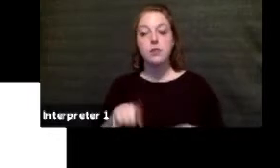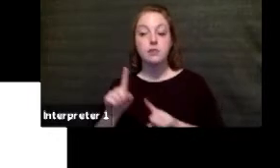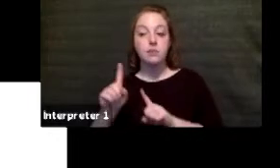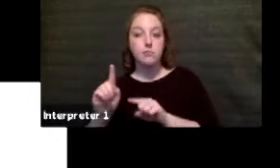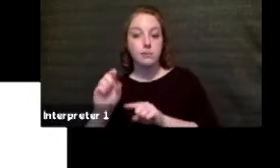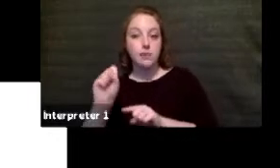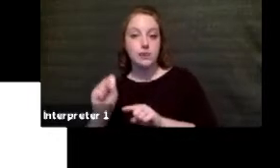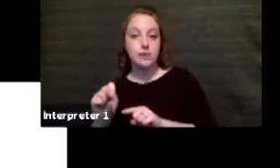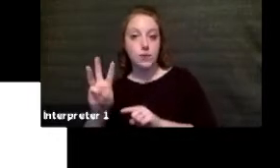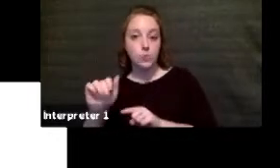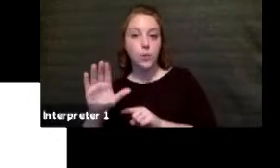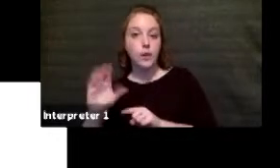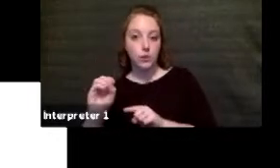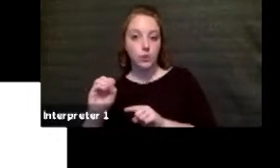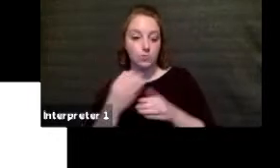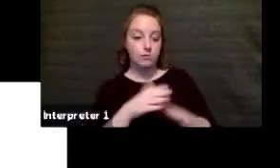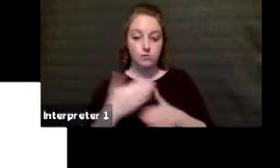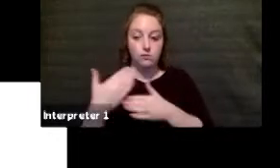students.